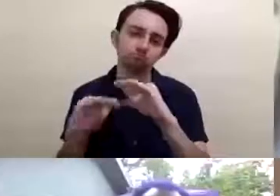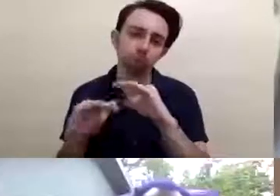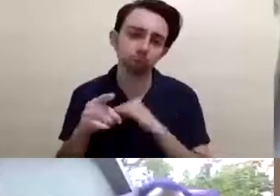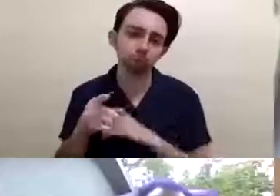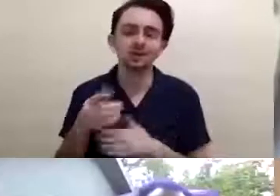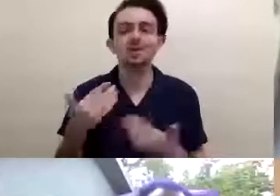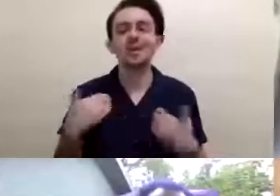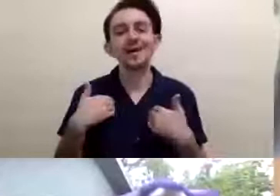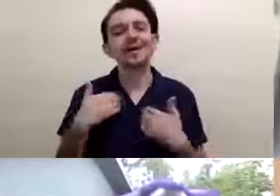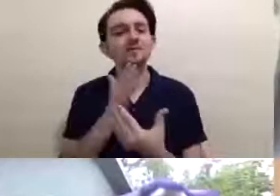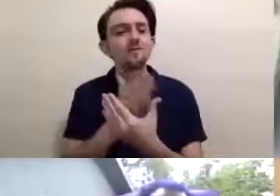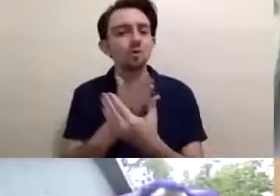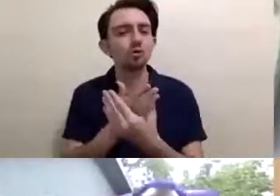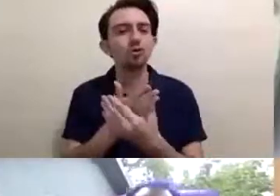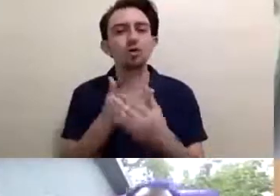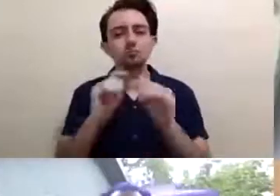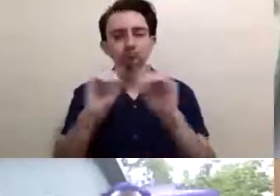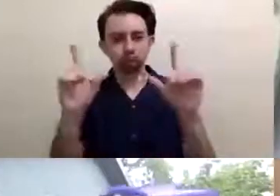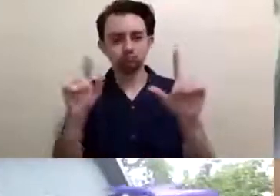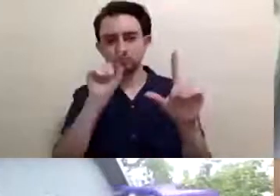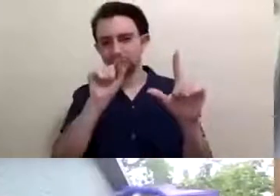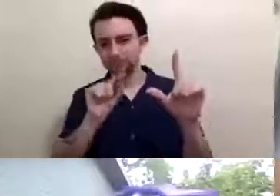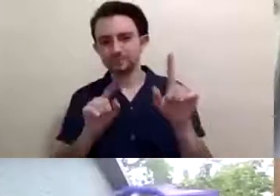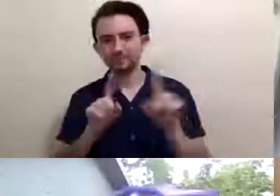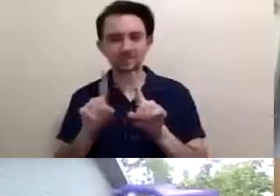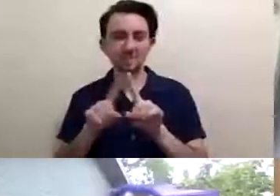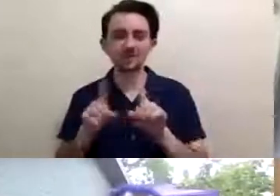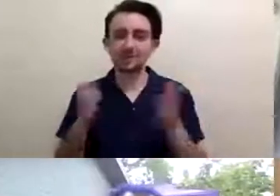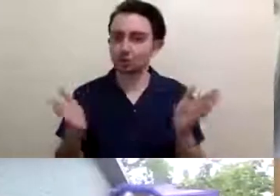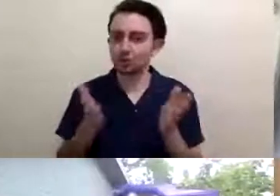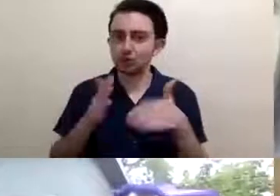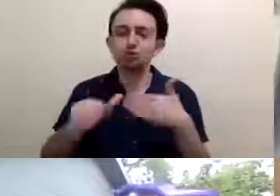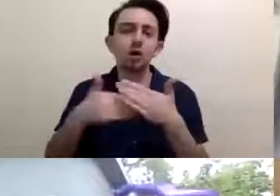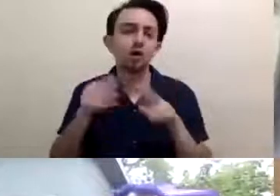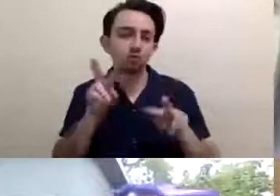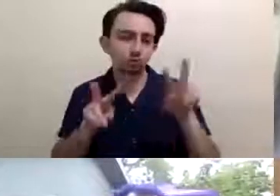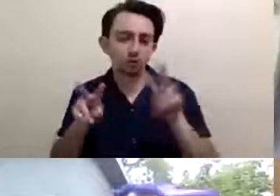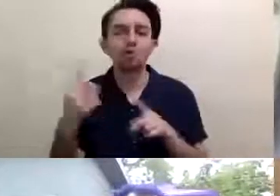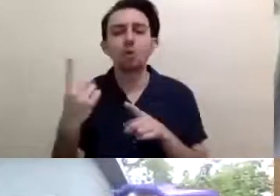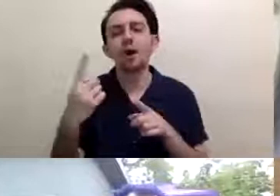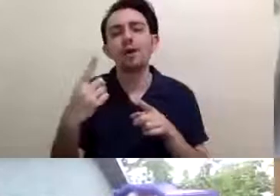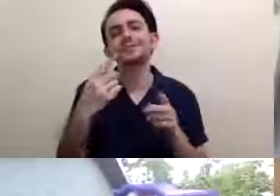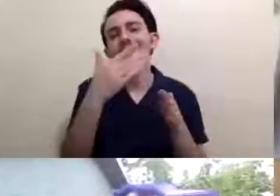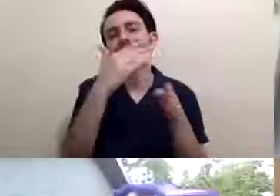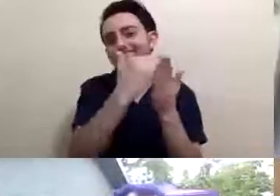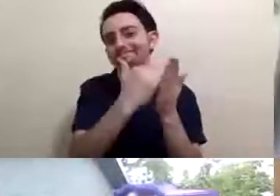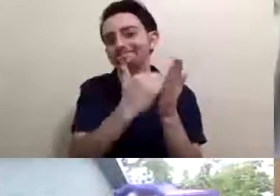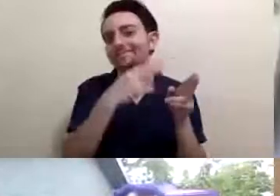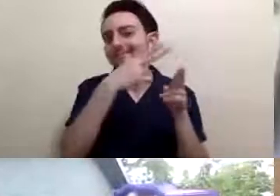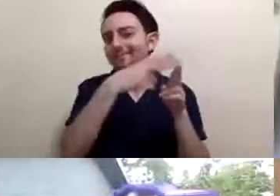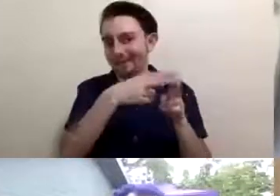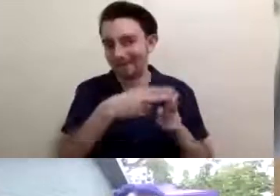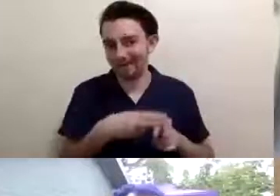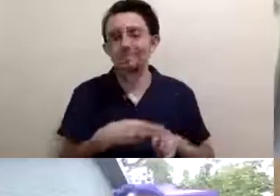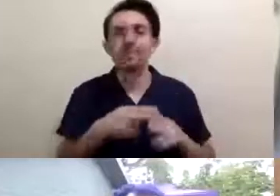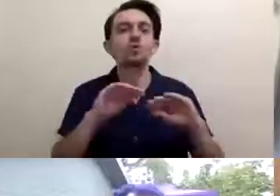that everyone should look at. One, there's sort of the roster, and it lists everyone in this group and the organization or sort of background they're coming from.